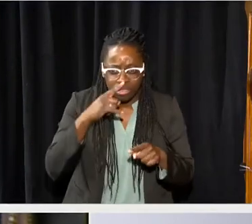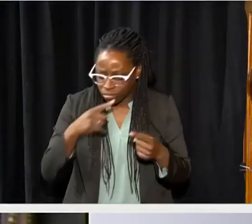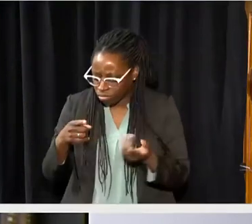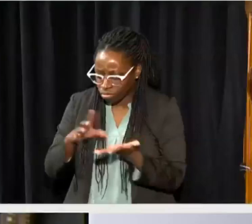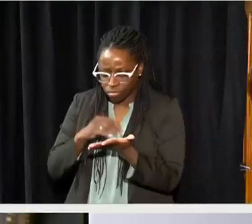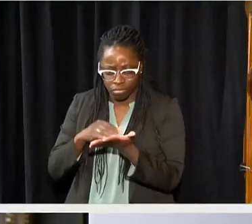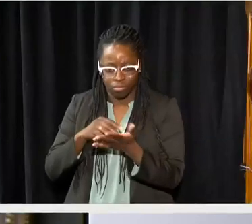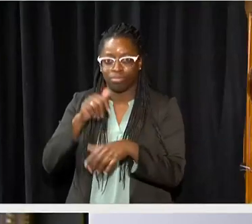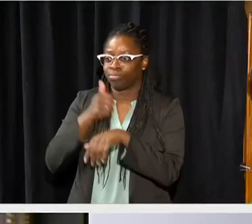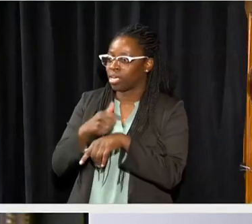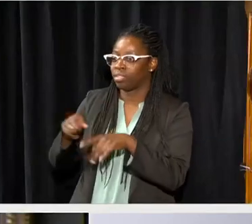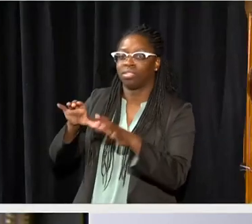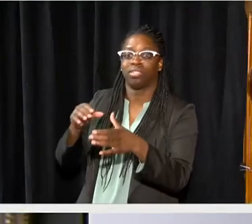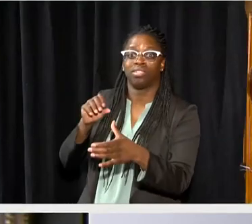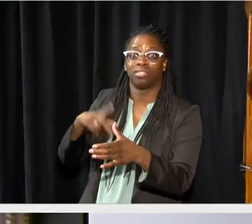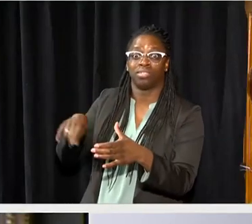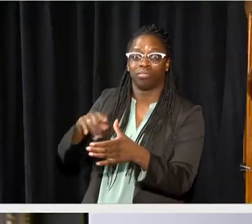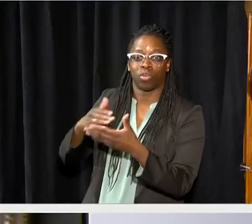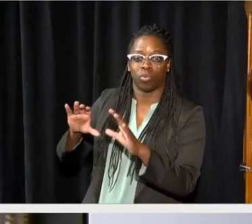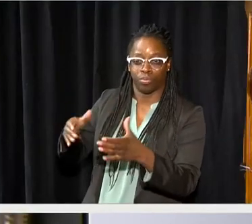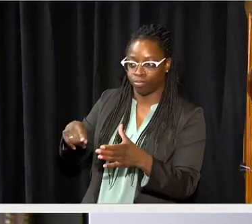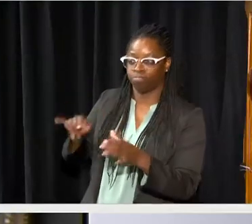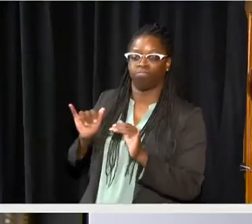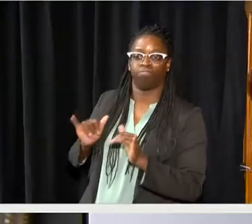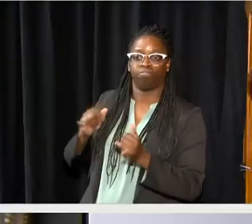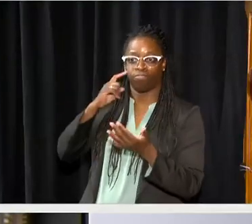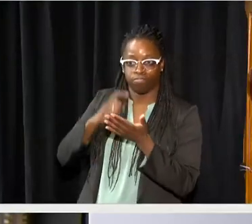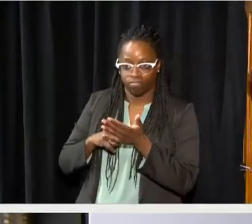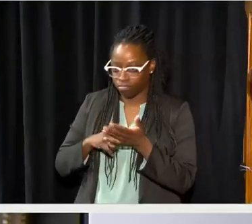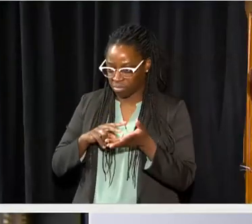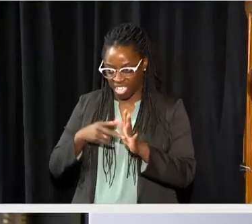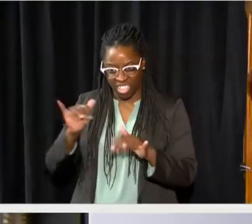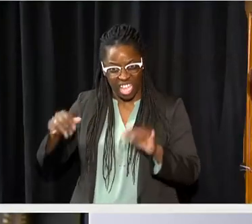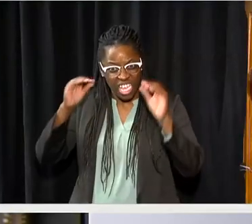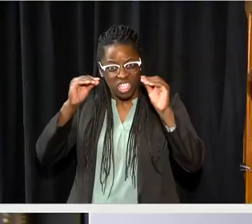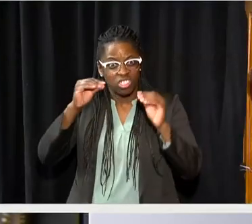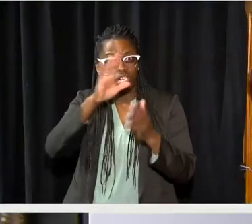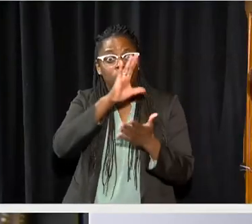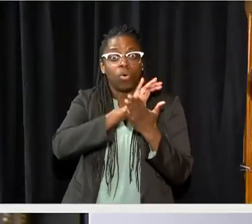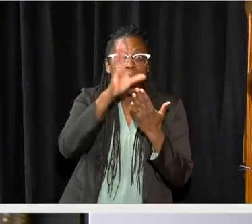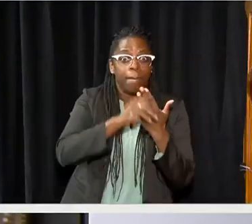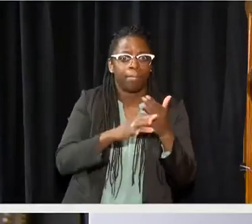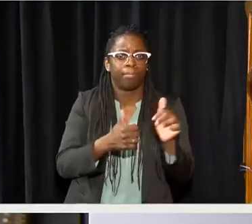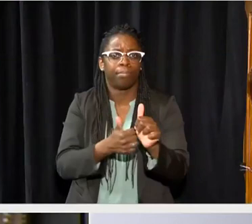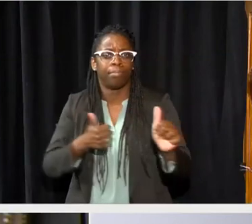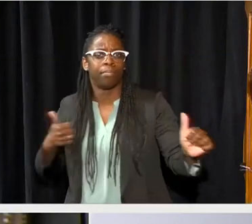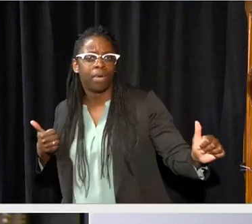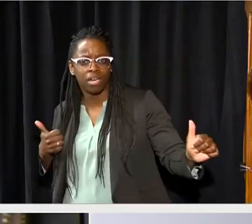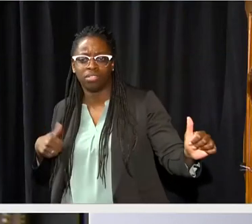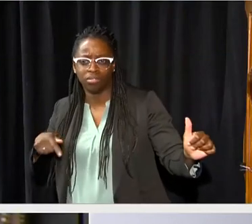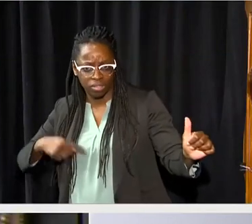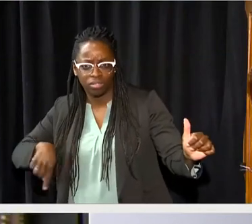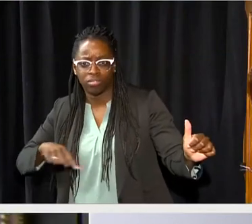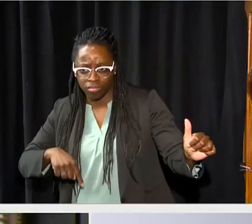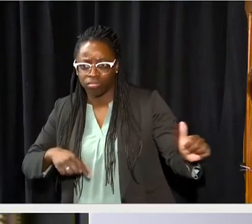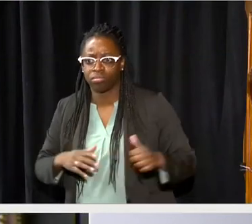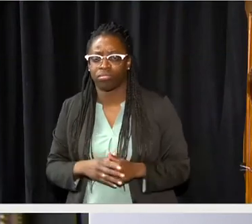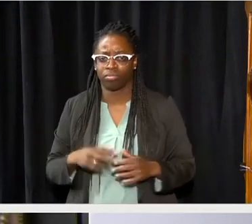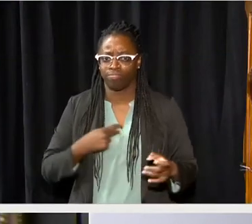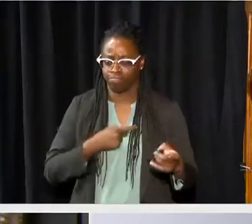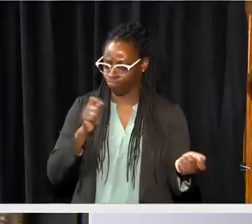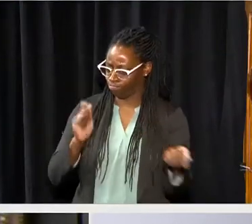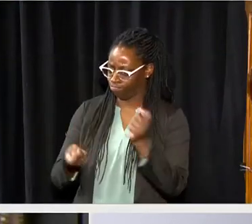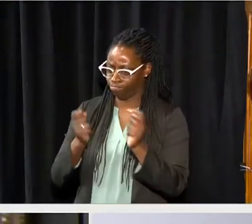the price, some struggling for years to catch up if they even can. So